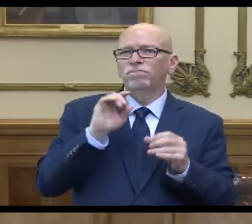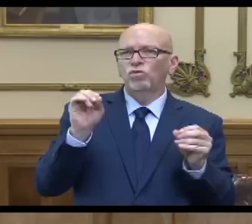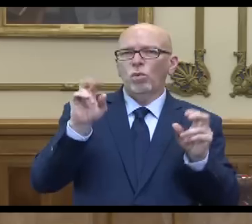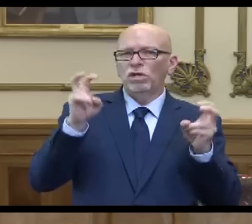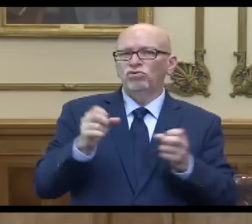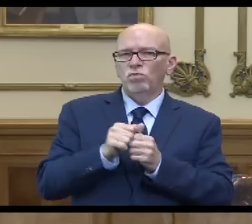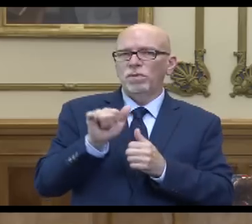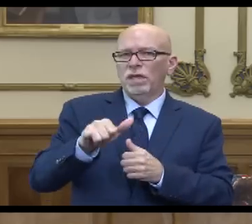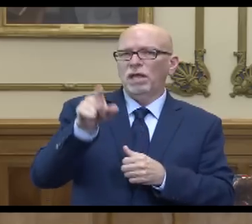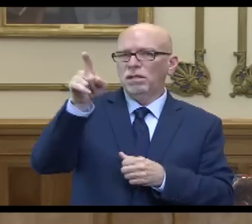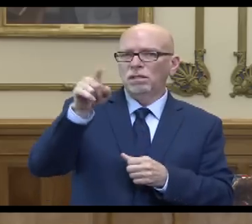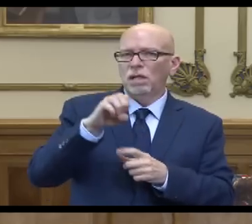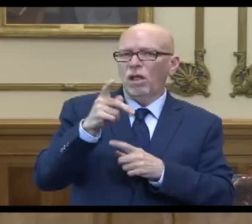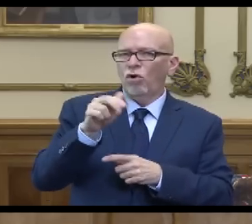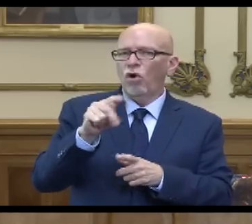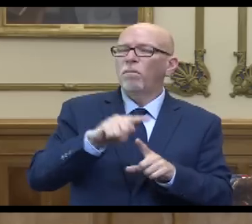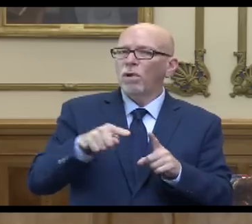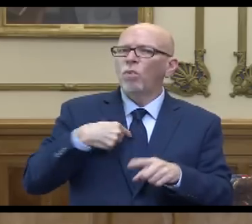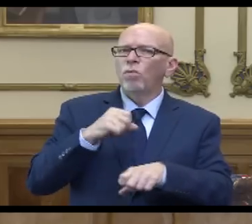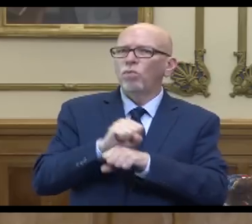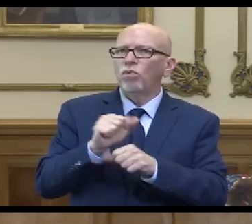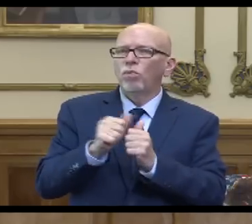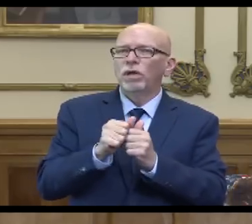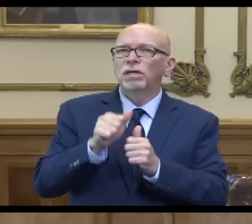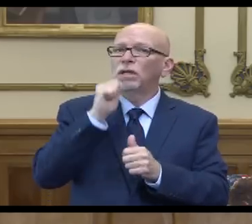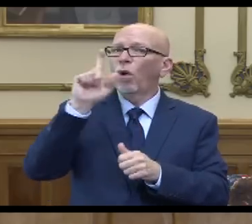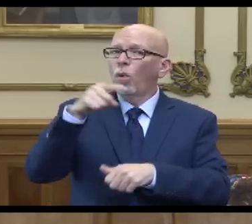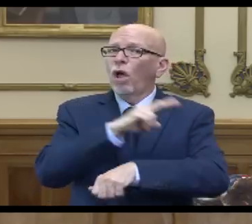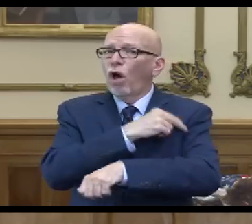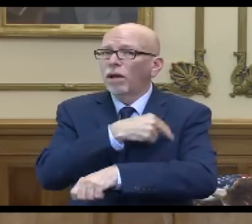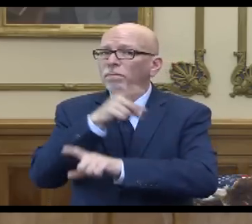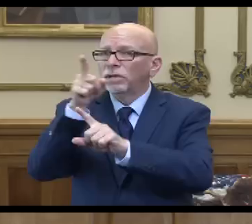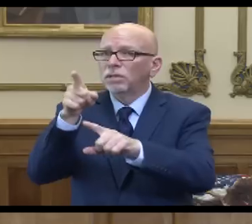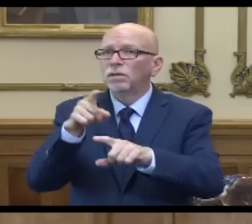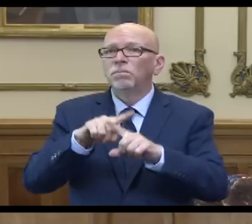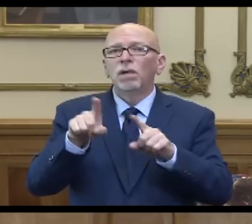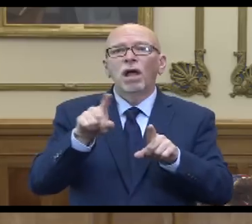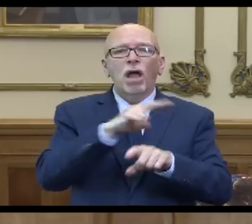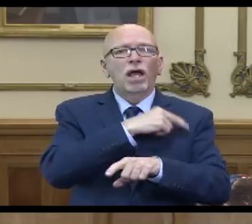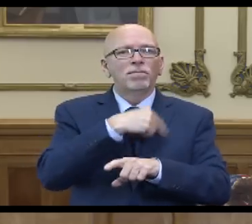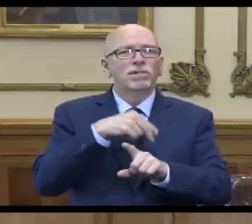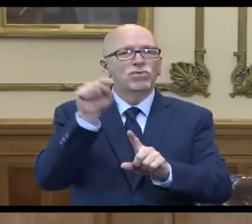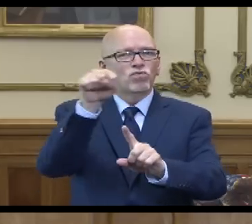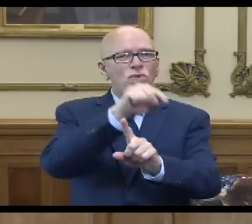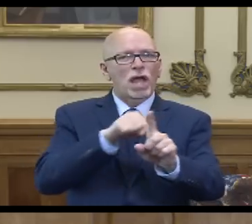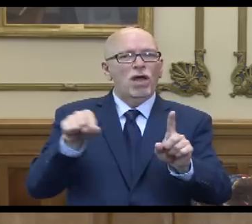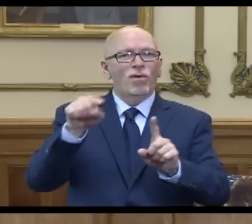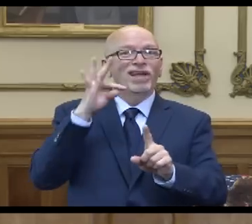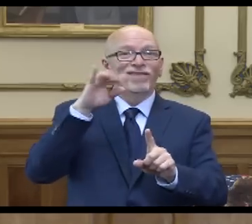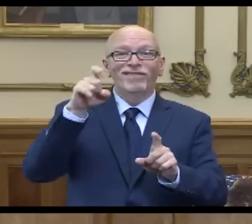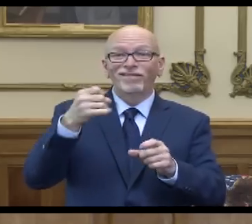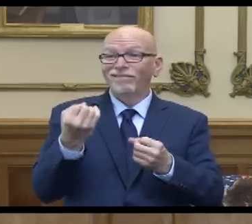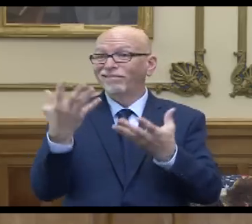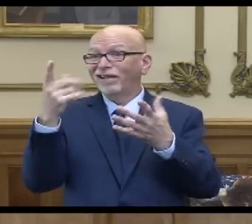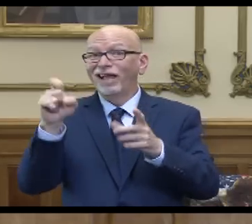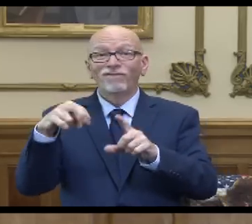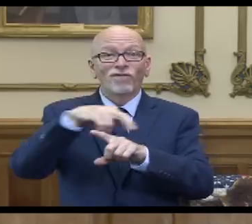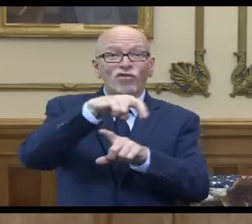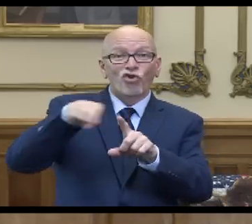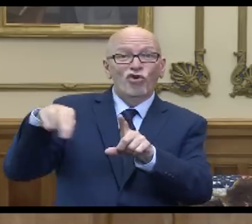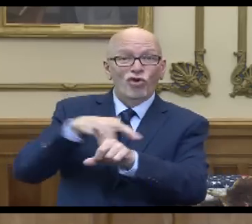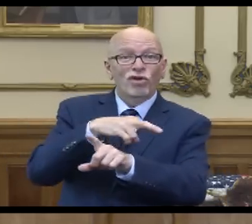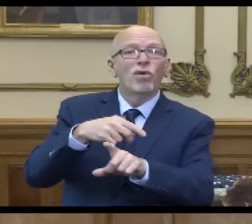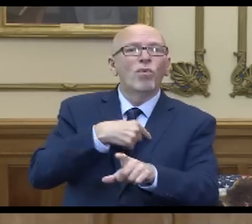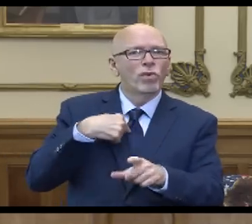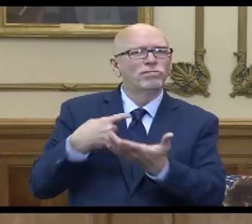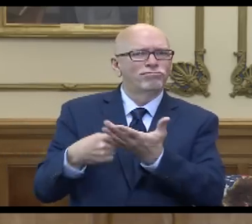with that. But we work with not only the hospitals in Elkhart, but those hospitals around that they would refer to, and would certainly have discussions